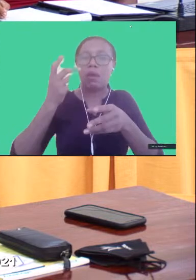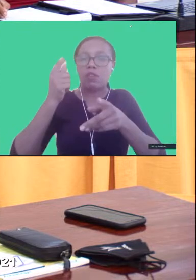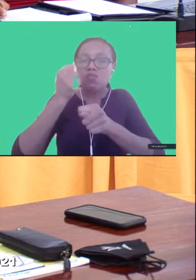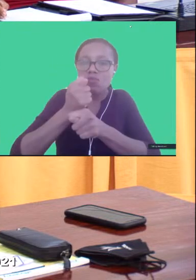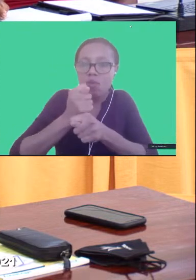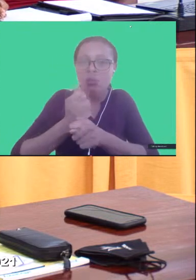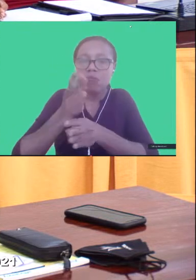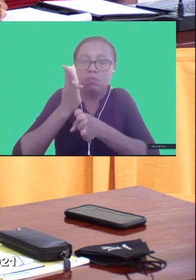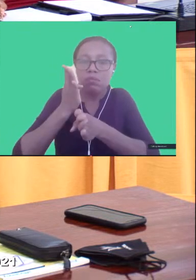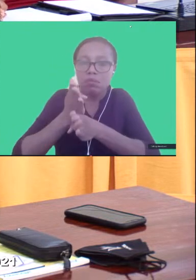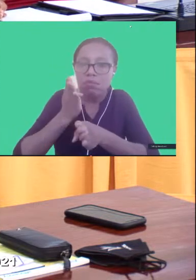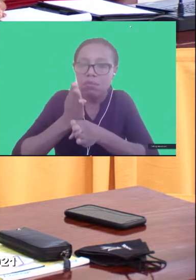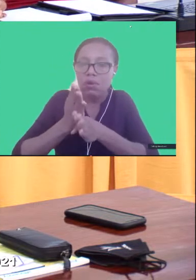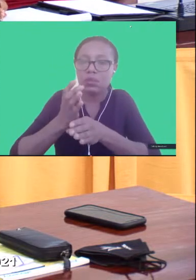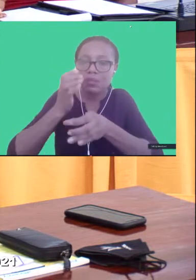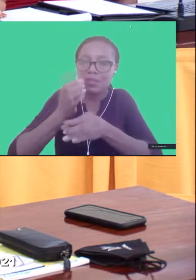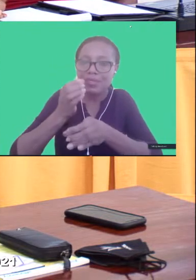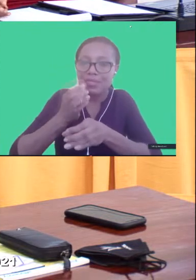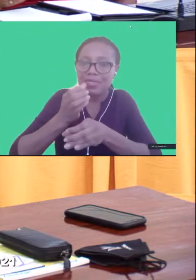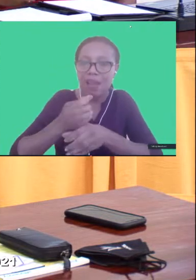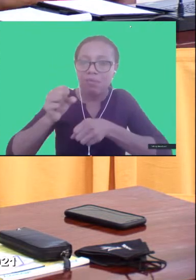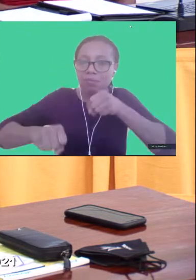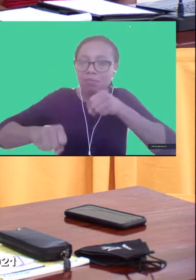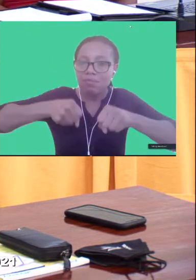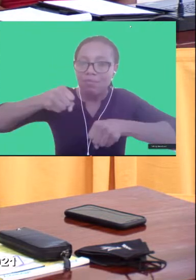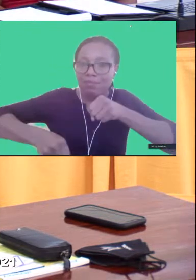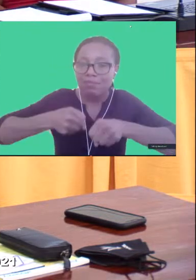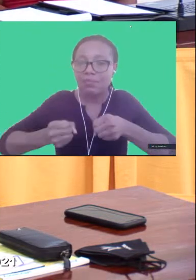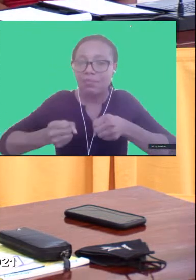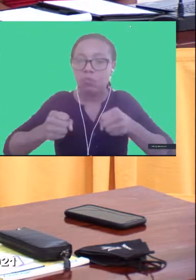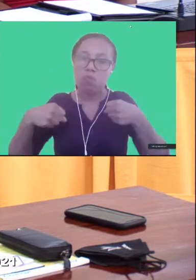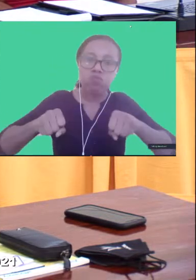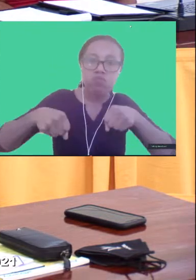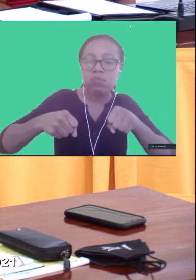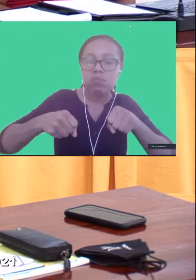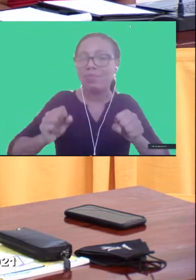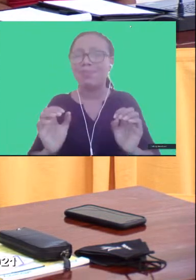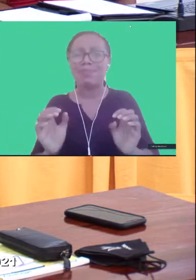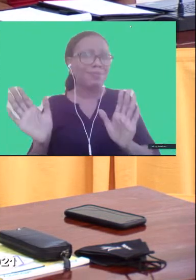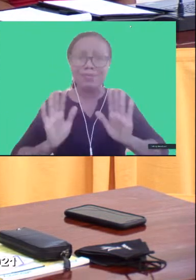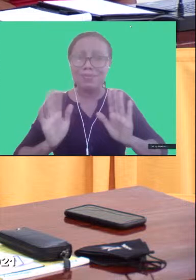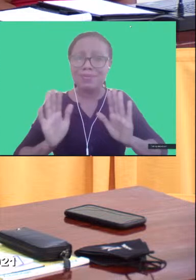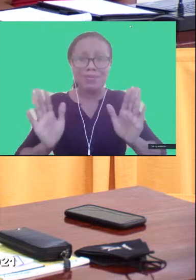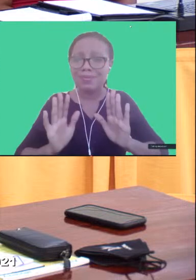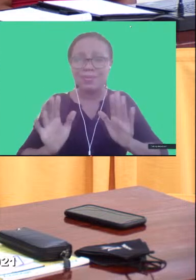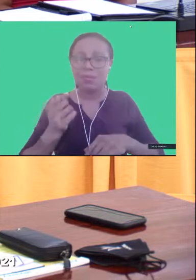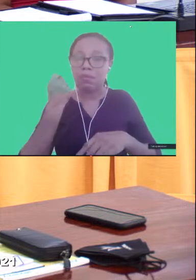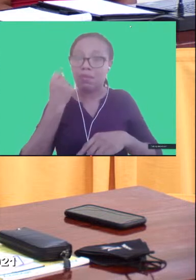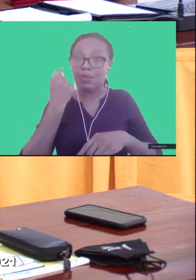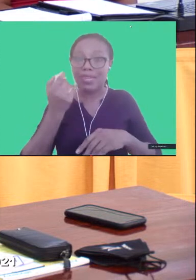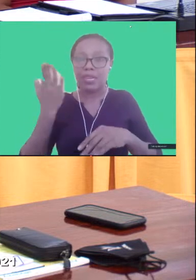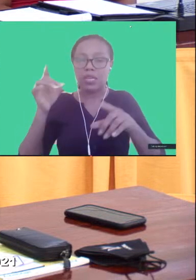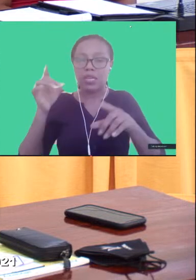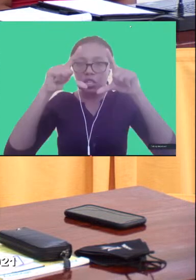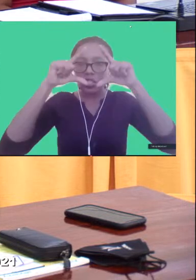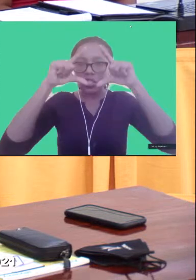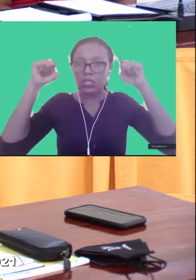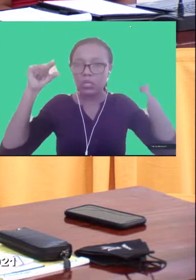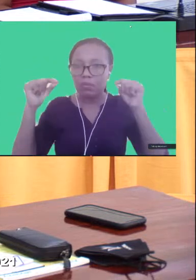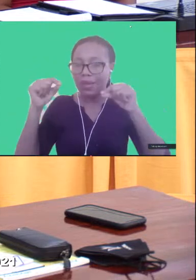production horizons in Japan, for example, where we get most of our vehicles from, and in Europe, where we get the rest of them